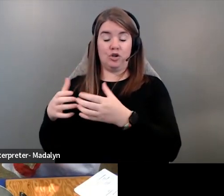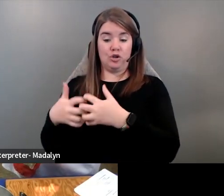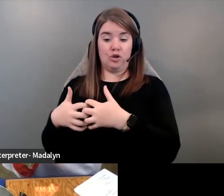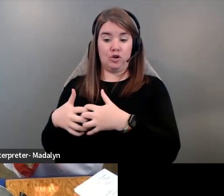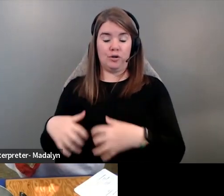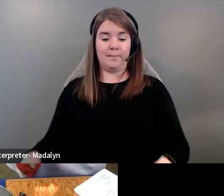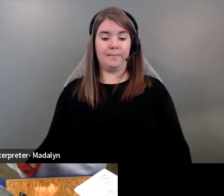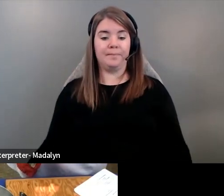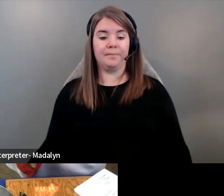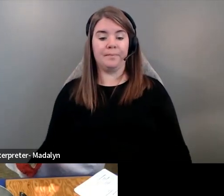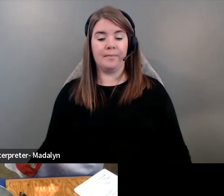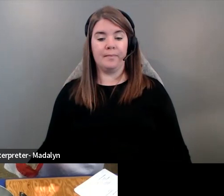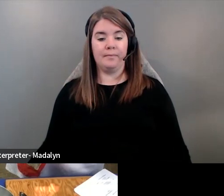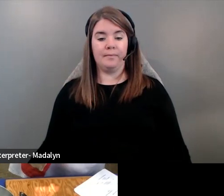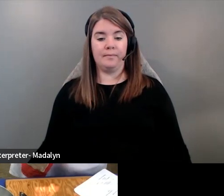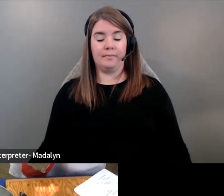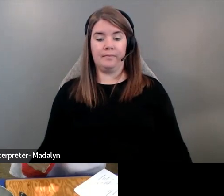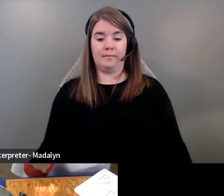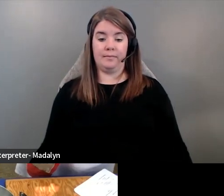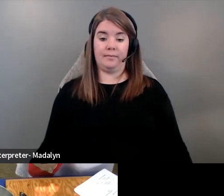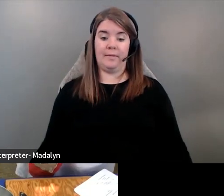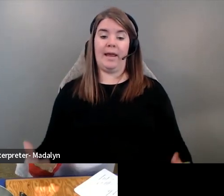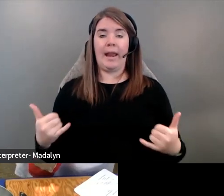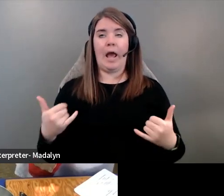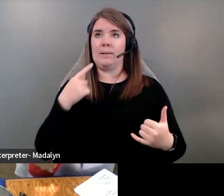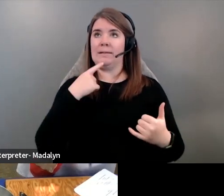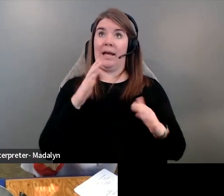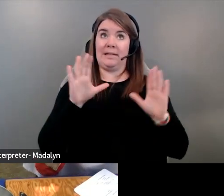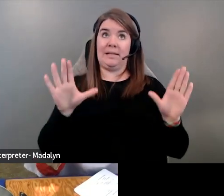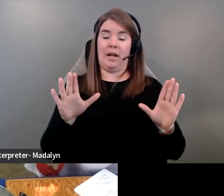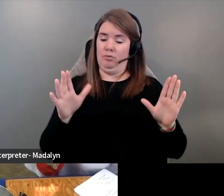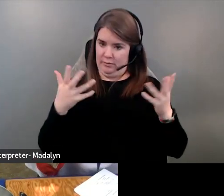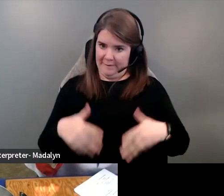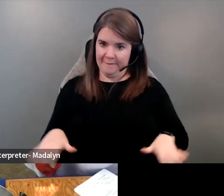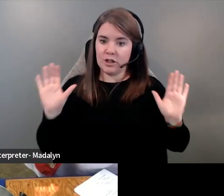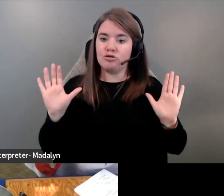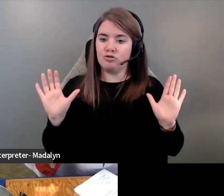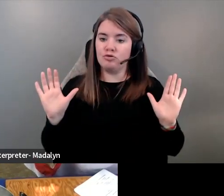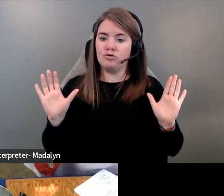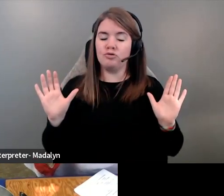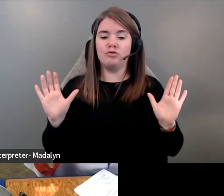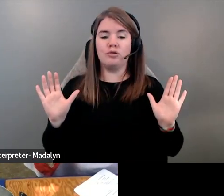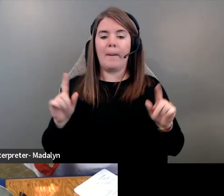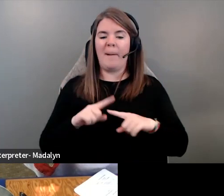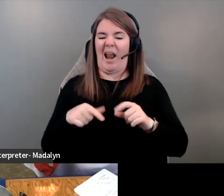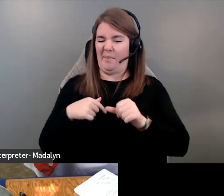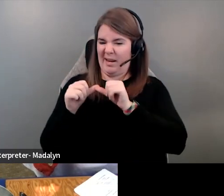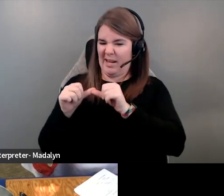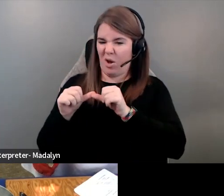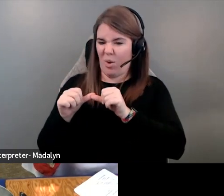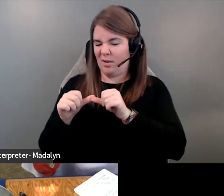But now if this was Sunday, I'd be all done for today, but I'm going to keep going, and we're going